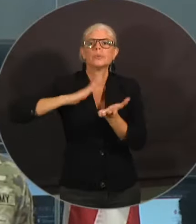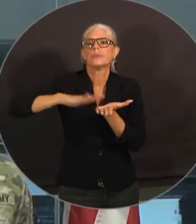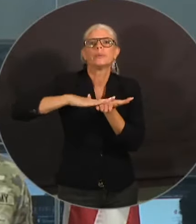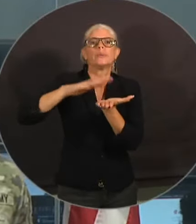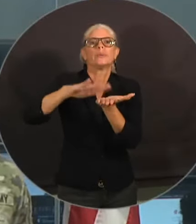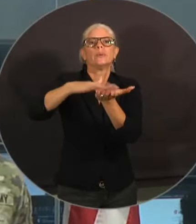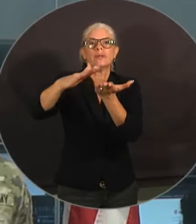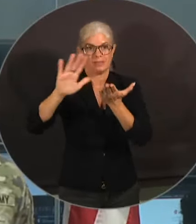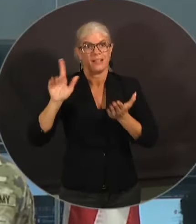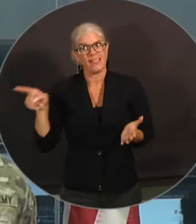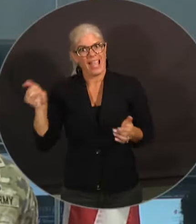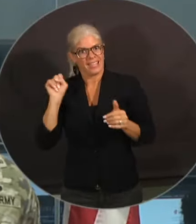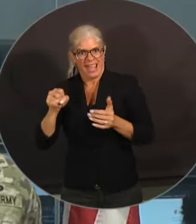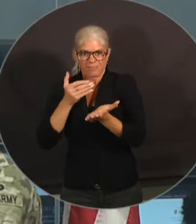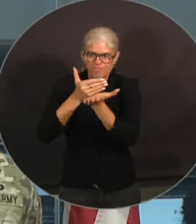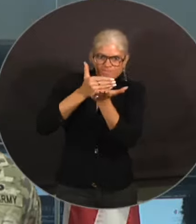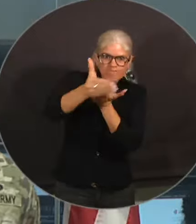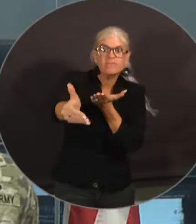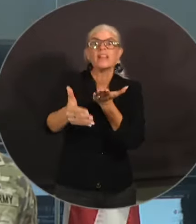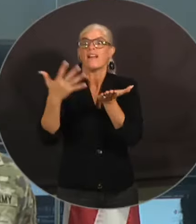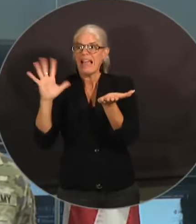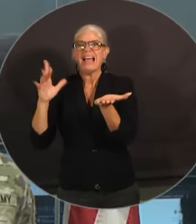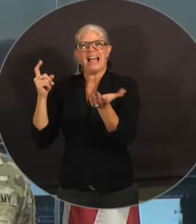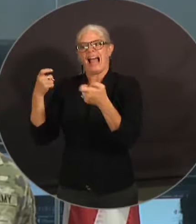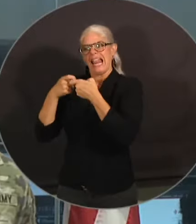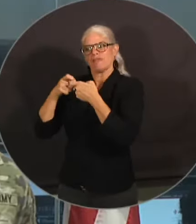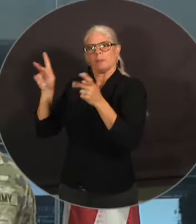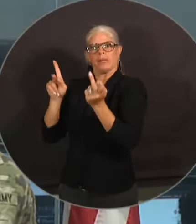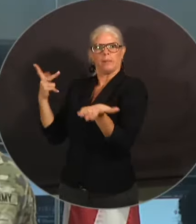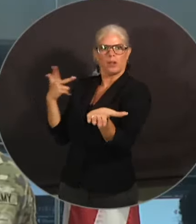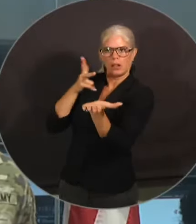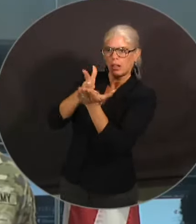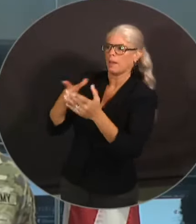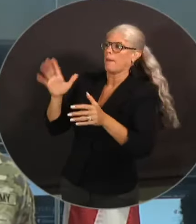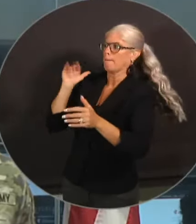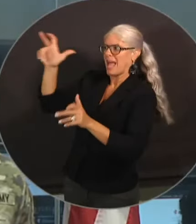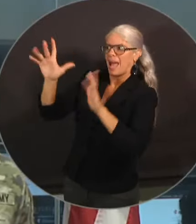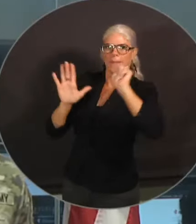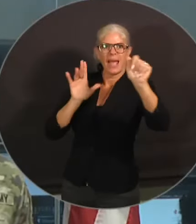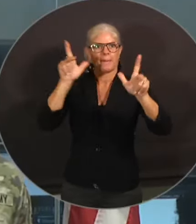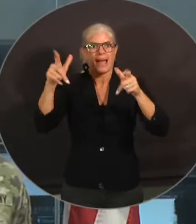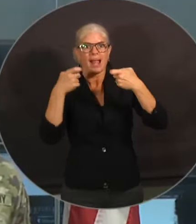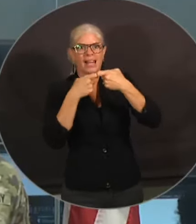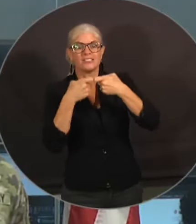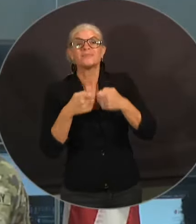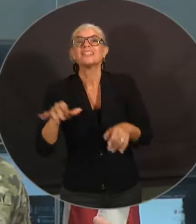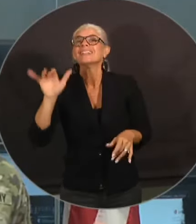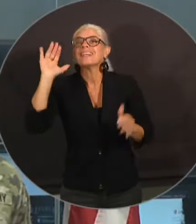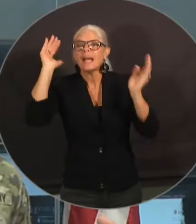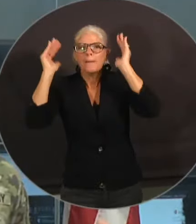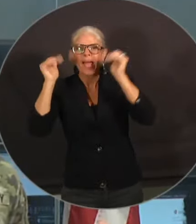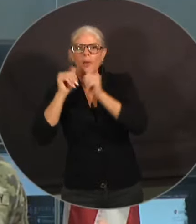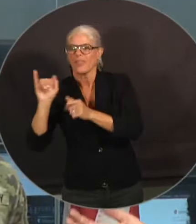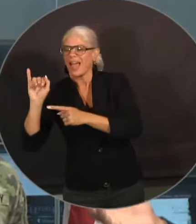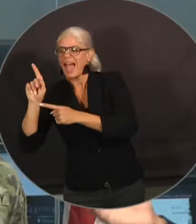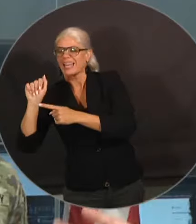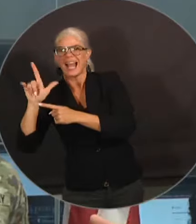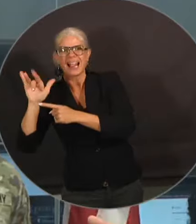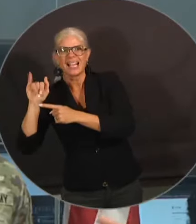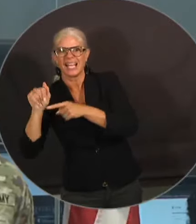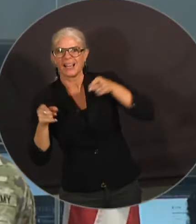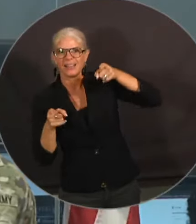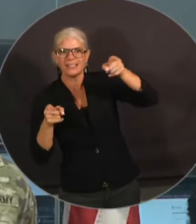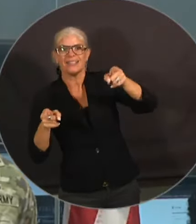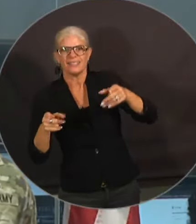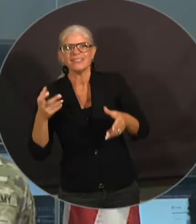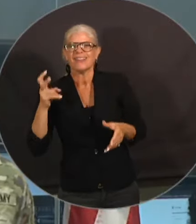place where they can hook it back up is going to be something that's important. Now, if it's more of an Idalia track, this is like deja vu all over